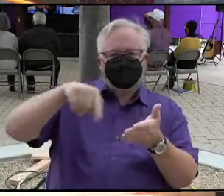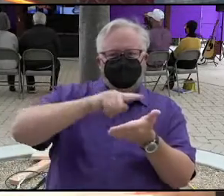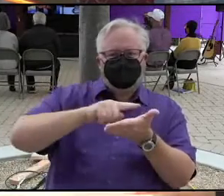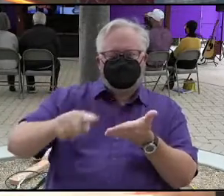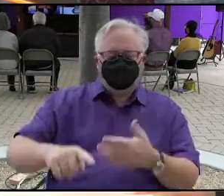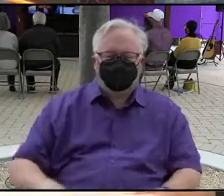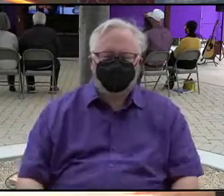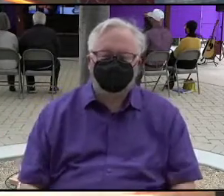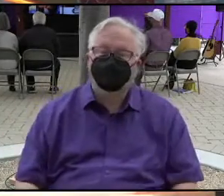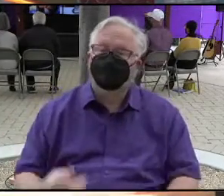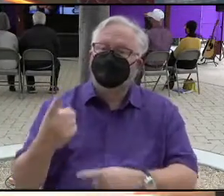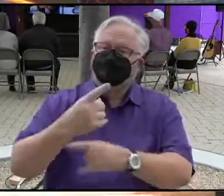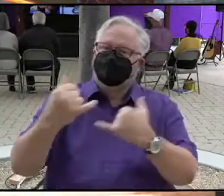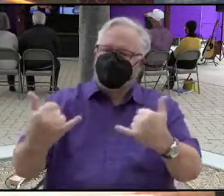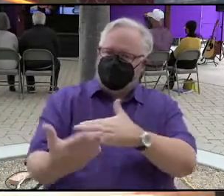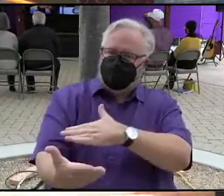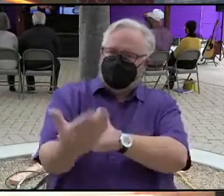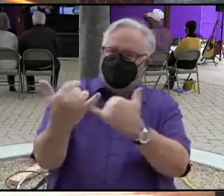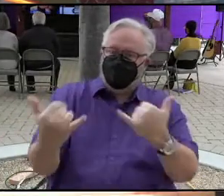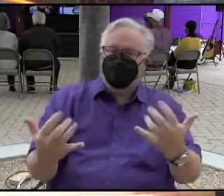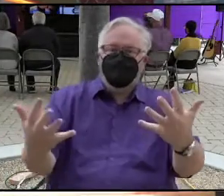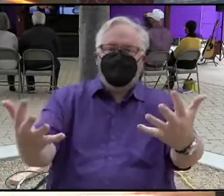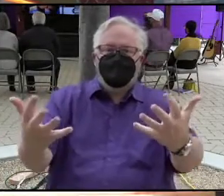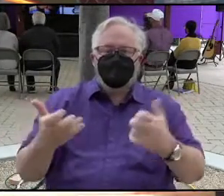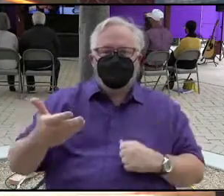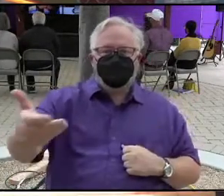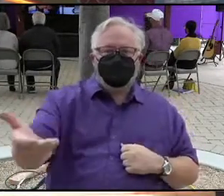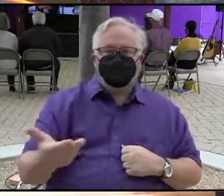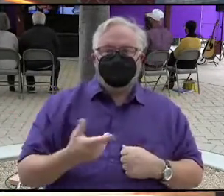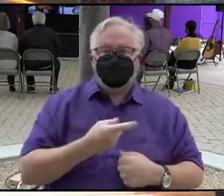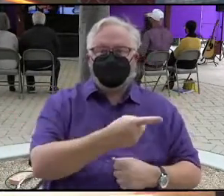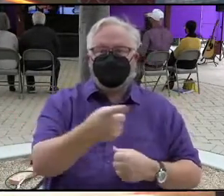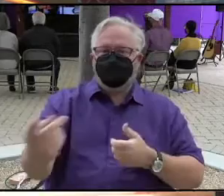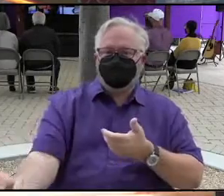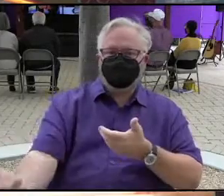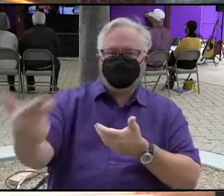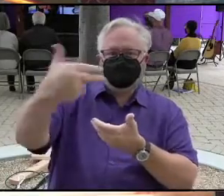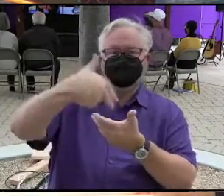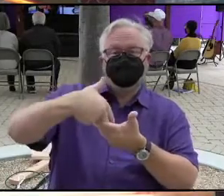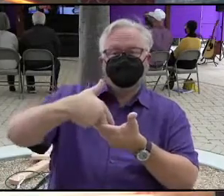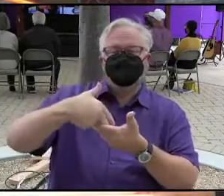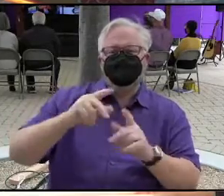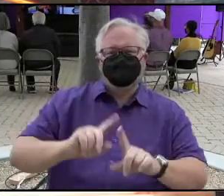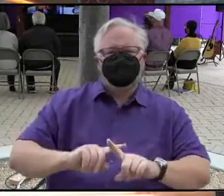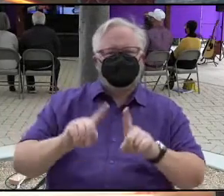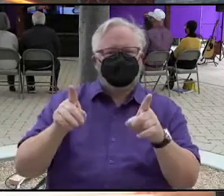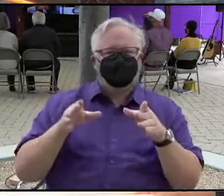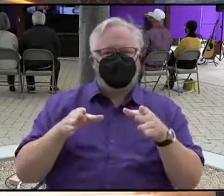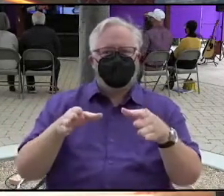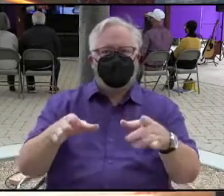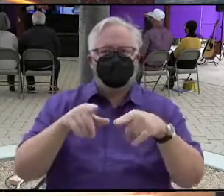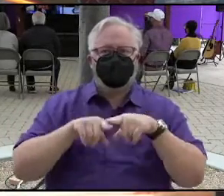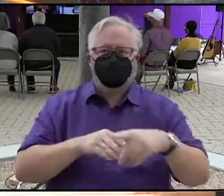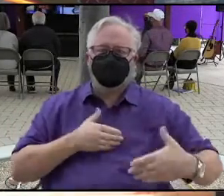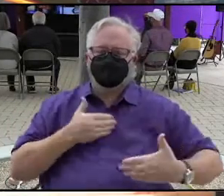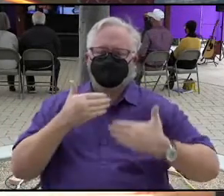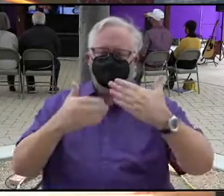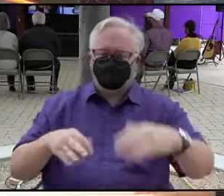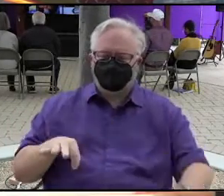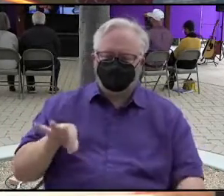And today, this morning, I'd like to invite you to participate in a different way in our generosity